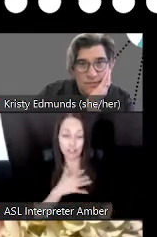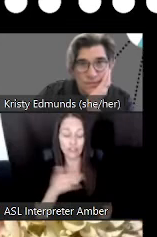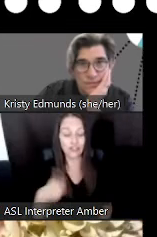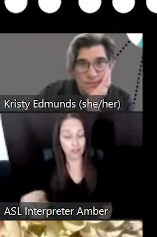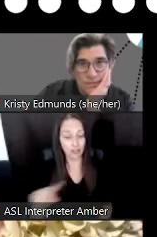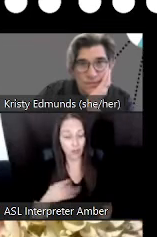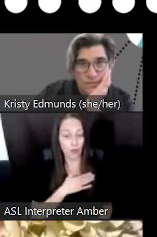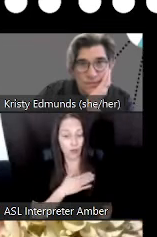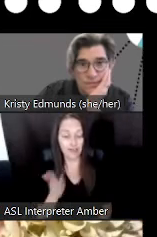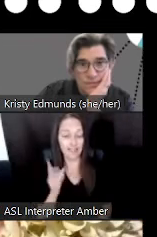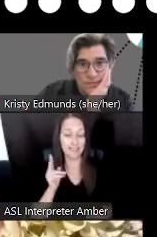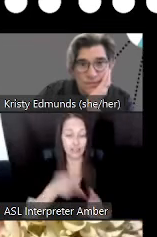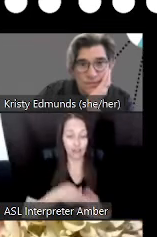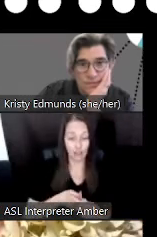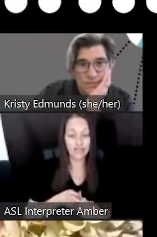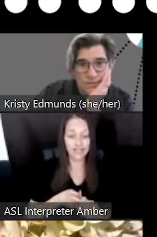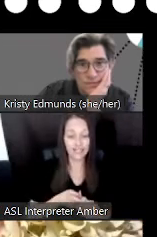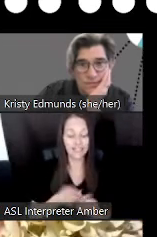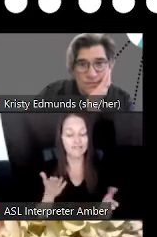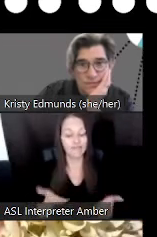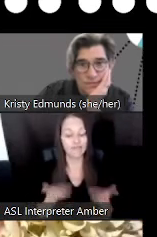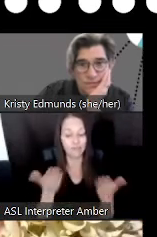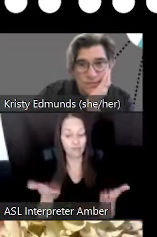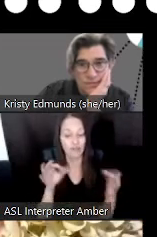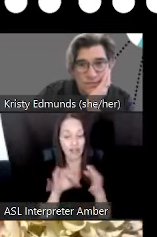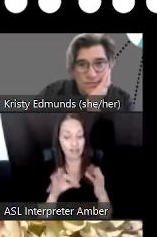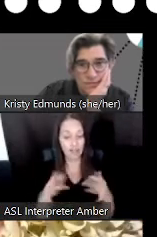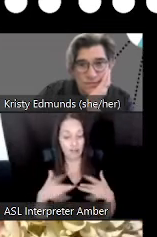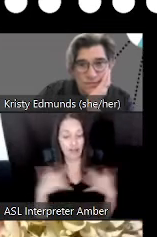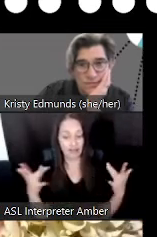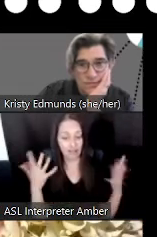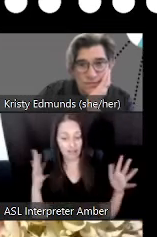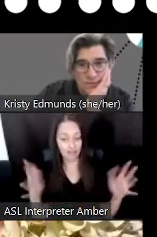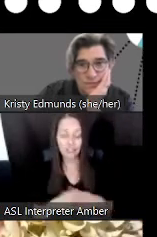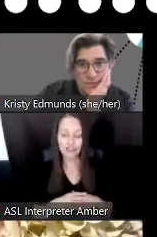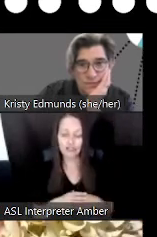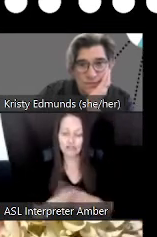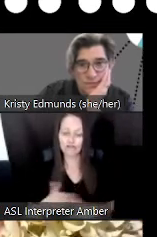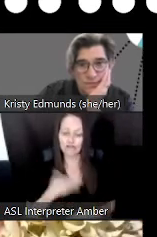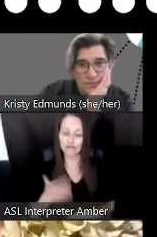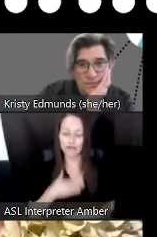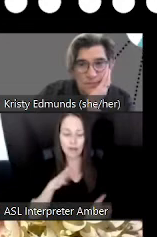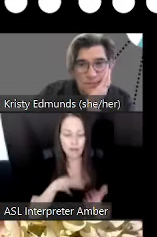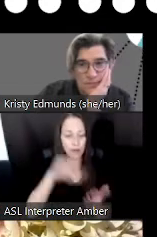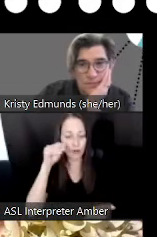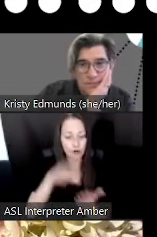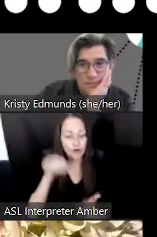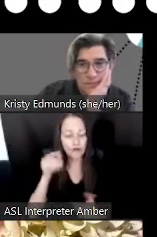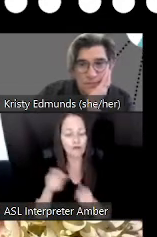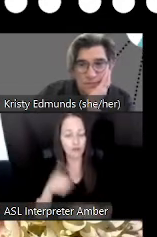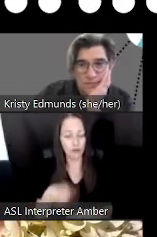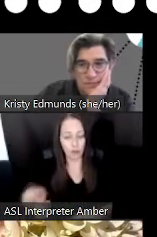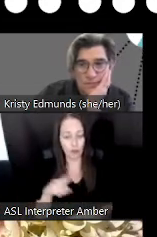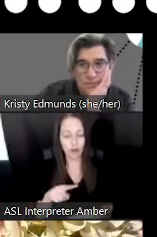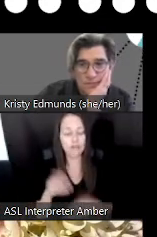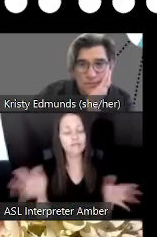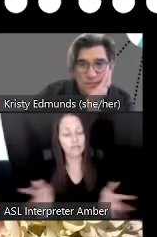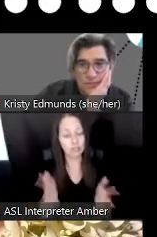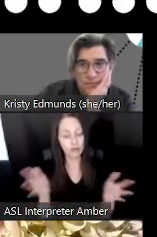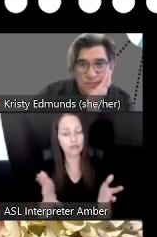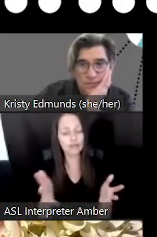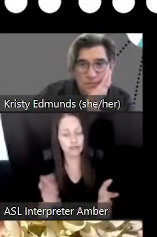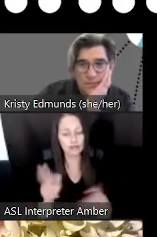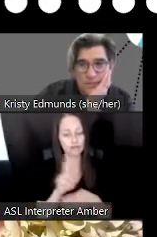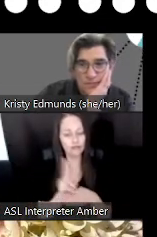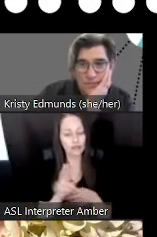offer feedback after the event. We're excited to learn from each of you in our breakout sessions, and we encourage you to use the chat function